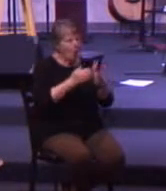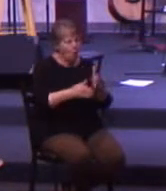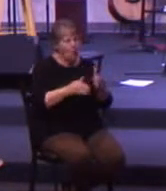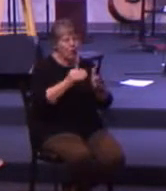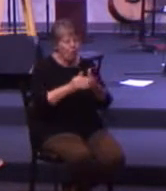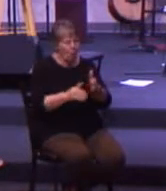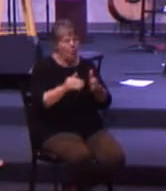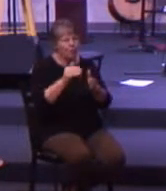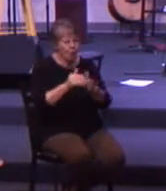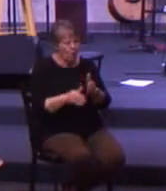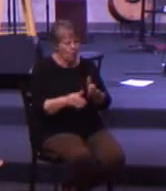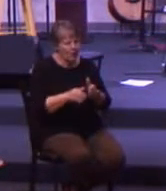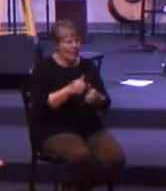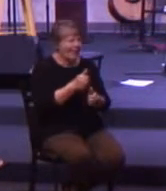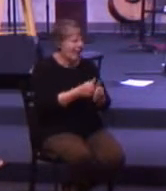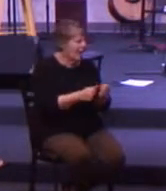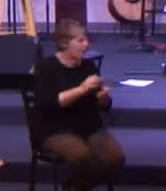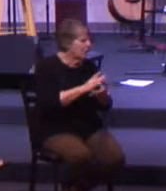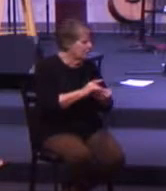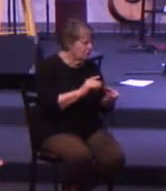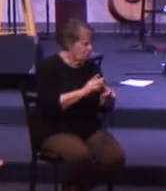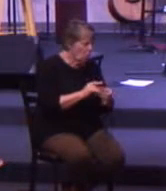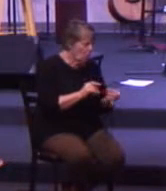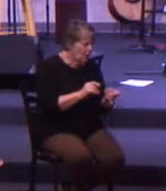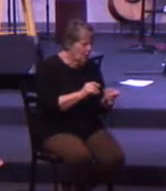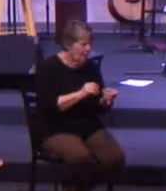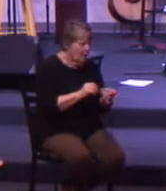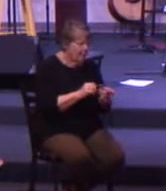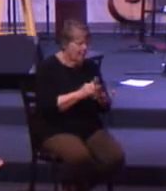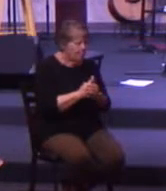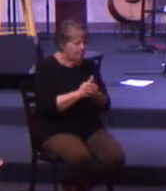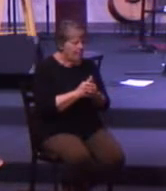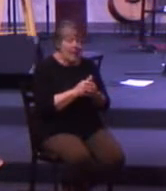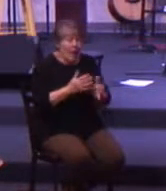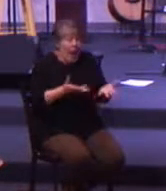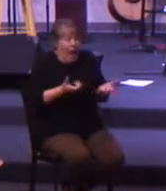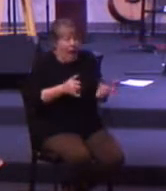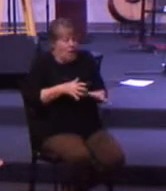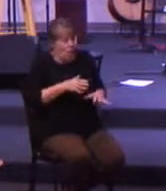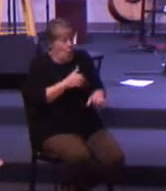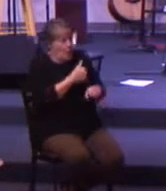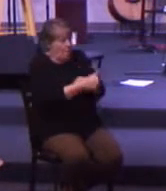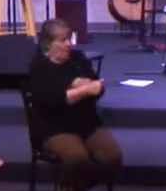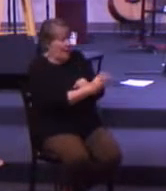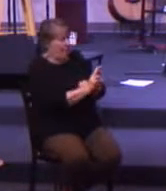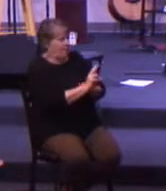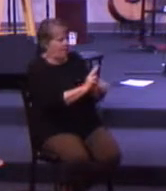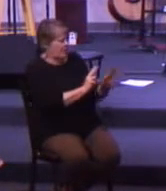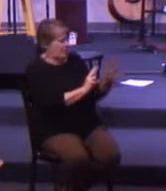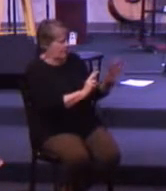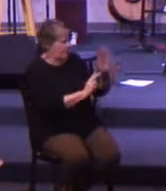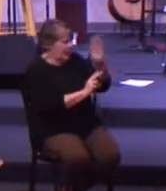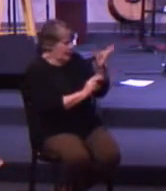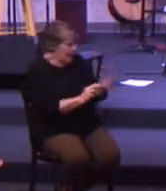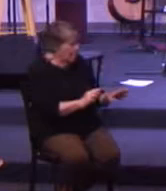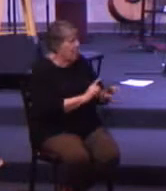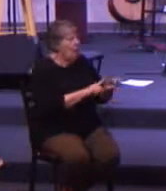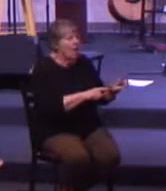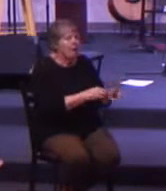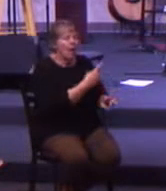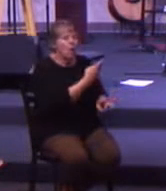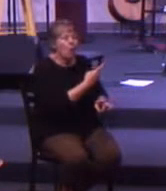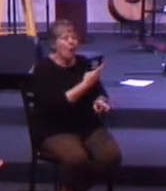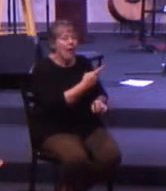this is I don't want to fault the victims. You never fault the victims. But one of the lies that they believe is